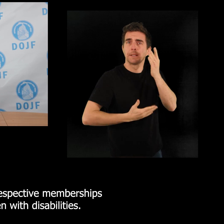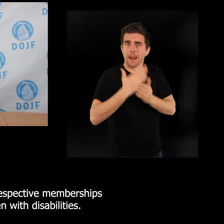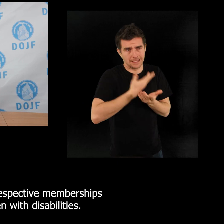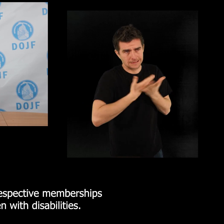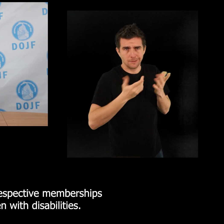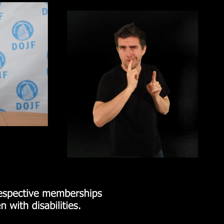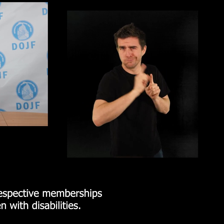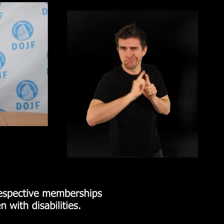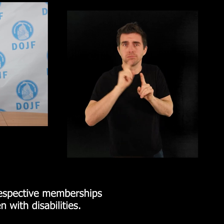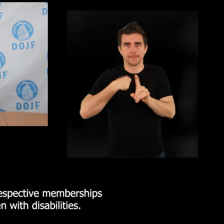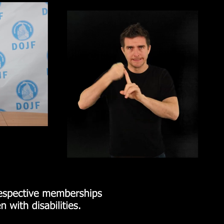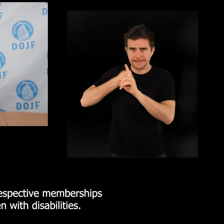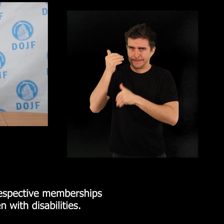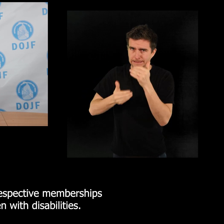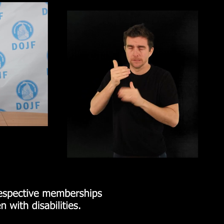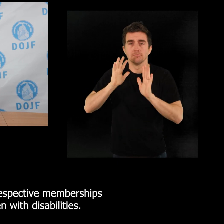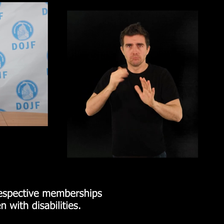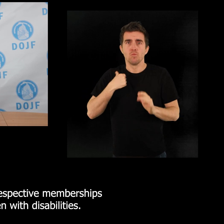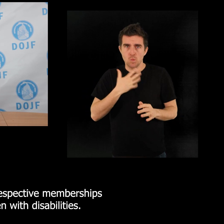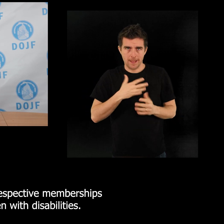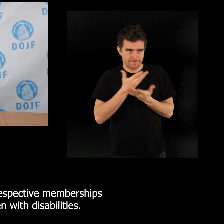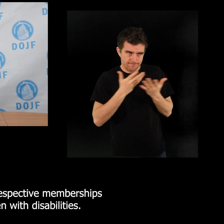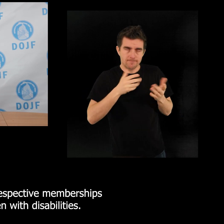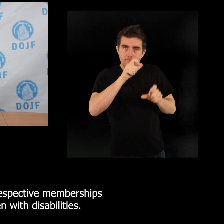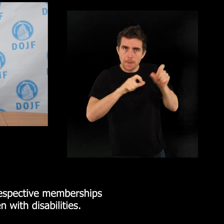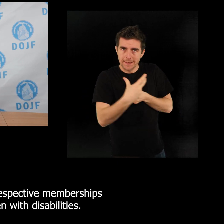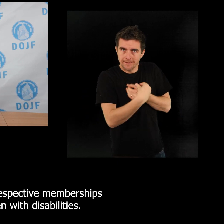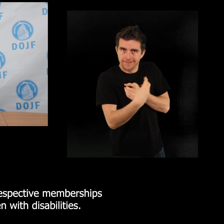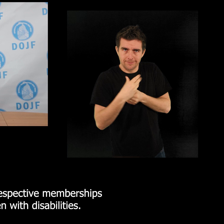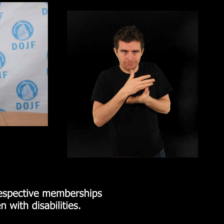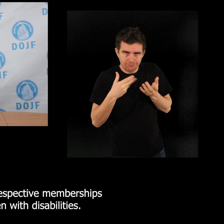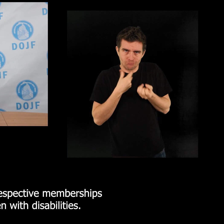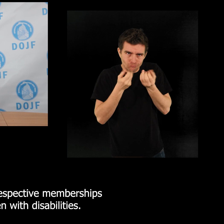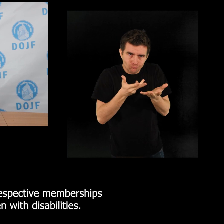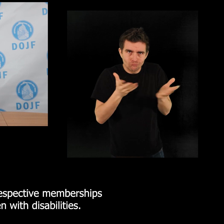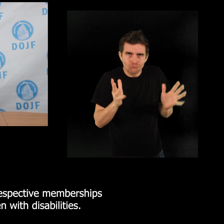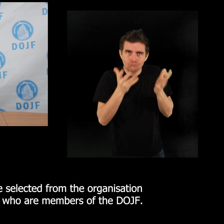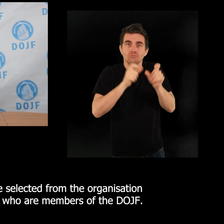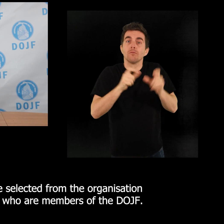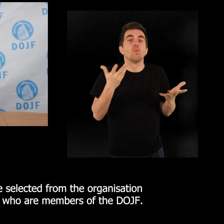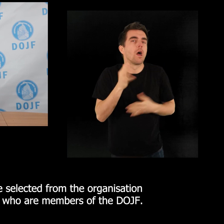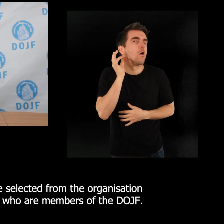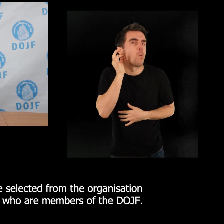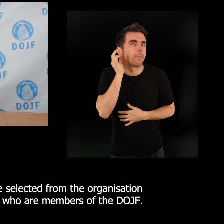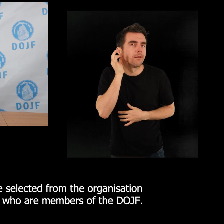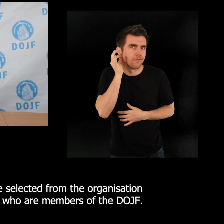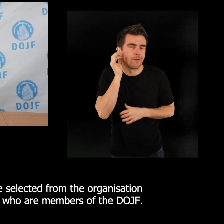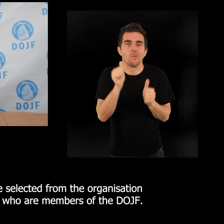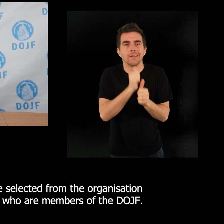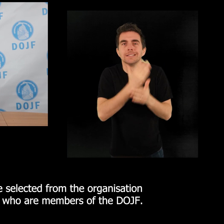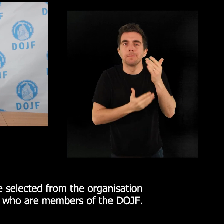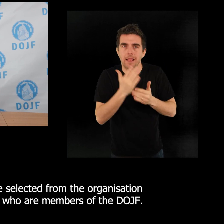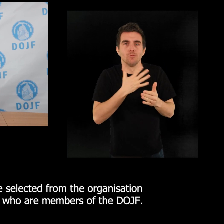same time, we also give respective memberships and opportunities for women with disabilities. Executive